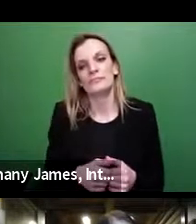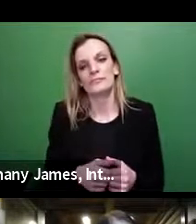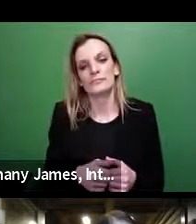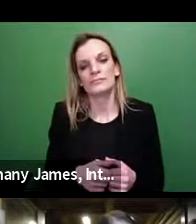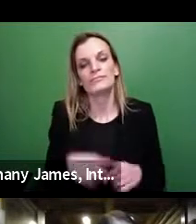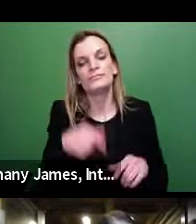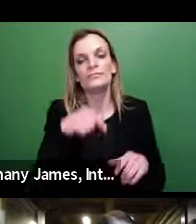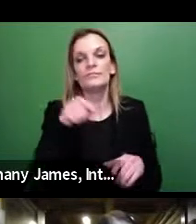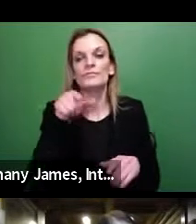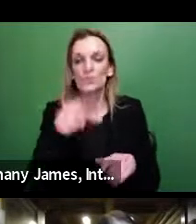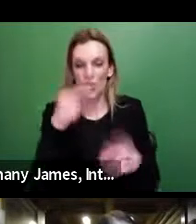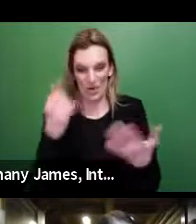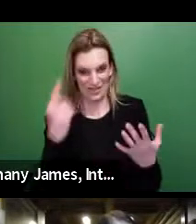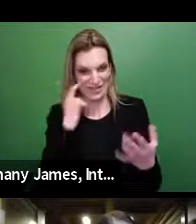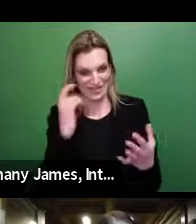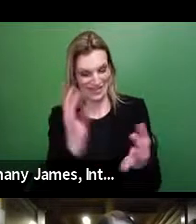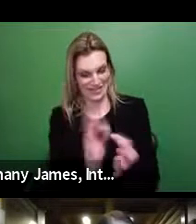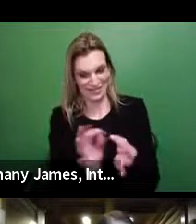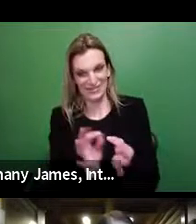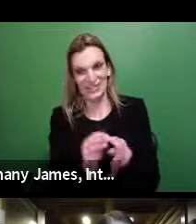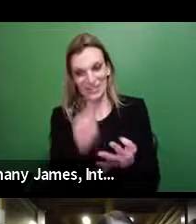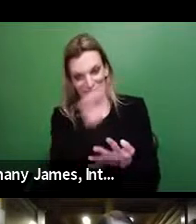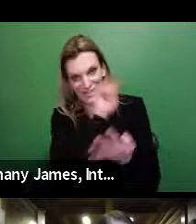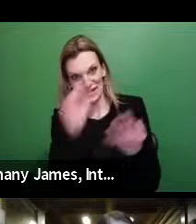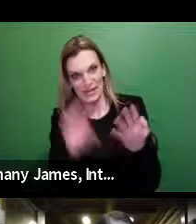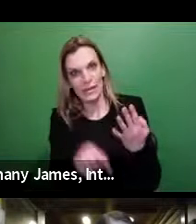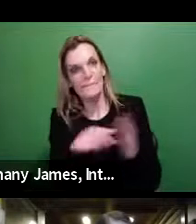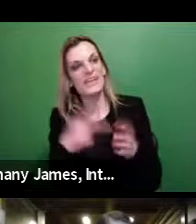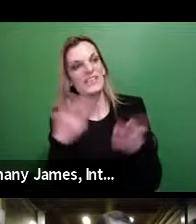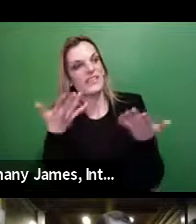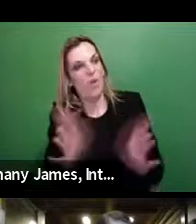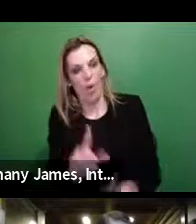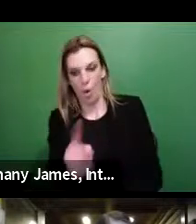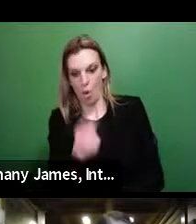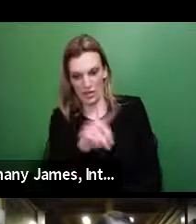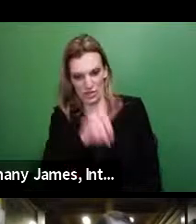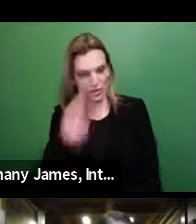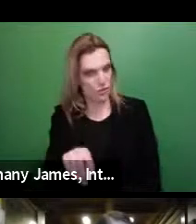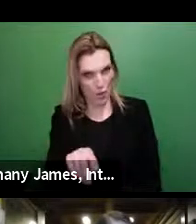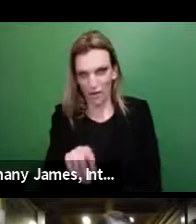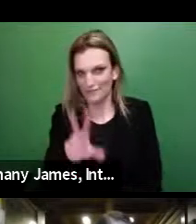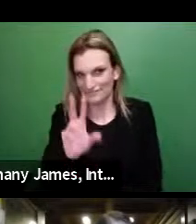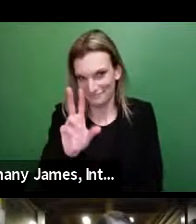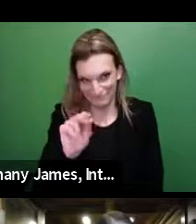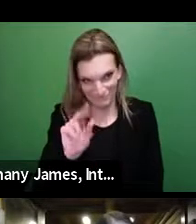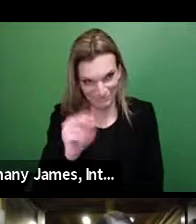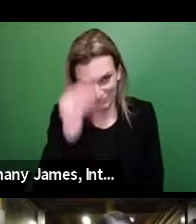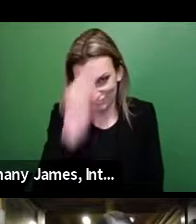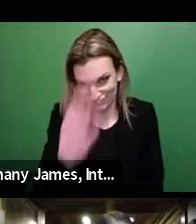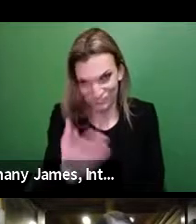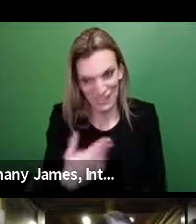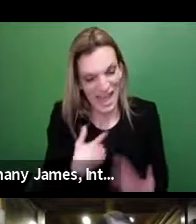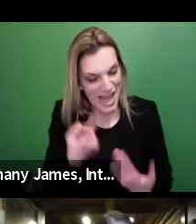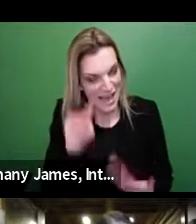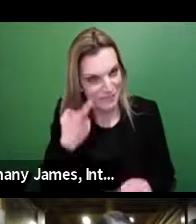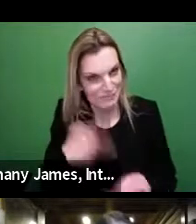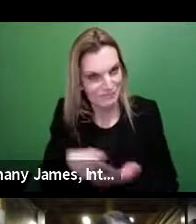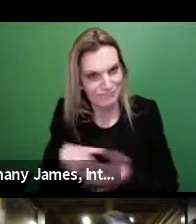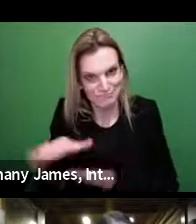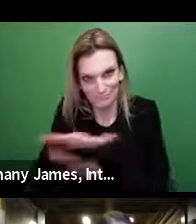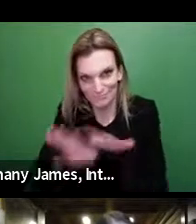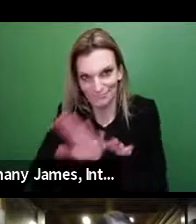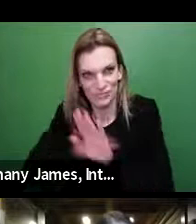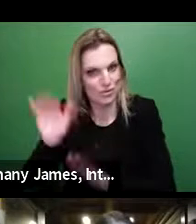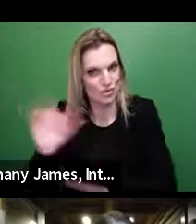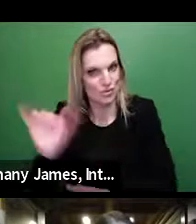the items that you speak of are not just limited to Detroit or Southeast Michigan. I see the very same issues, particularly in Grand